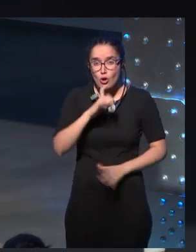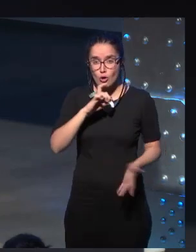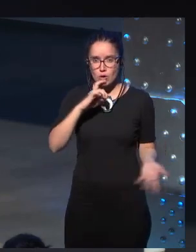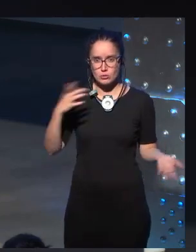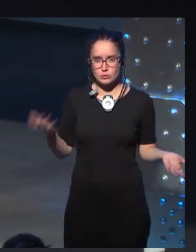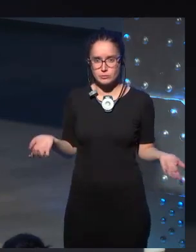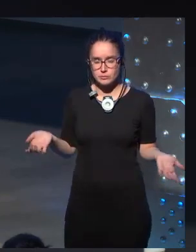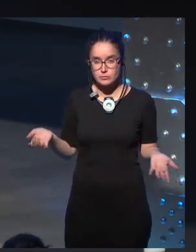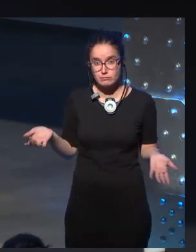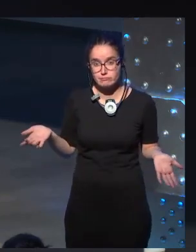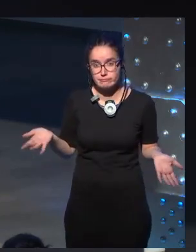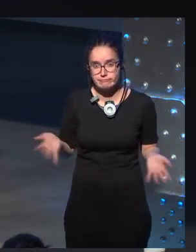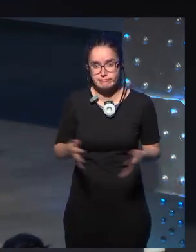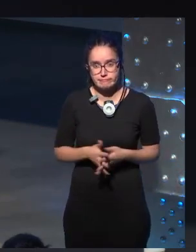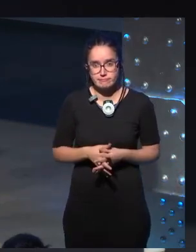In